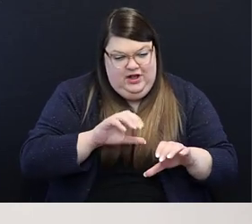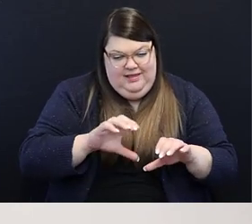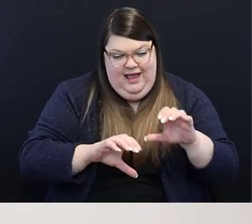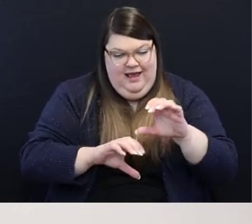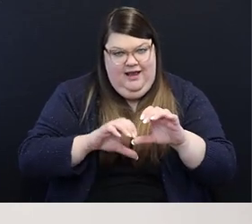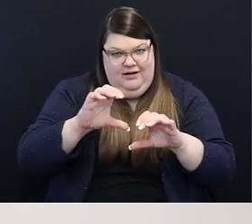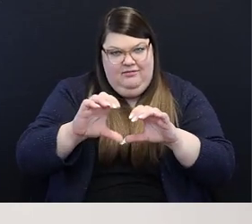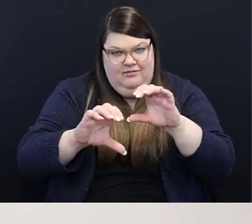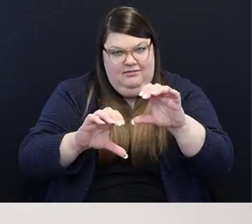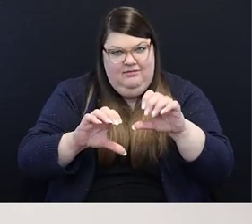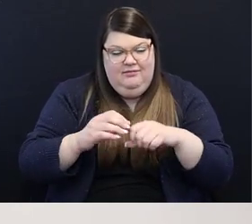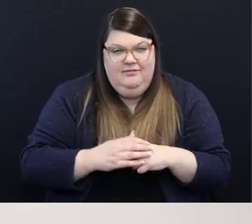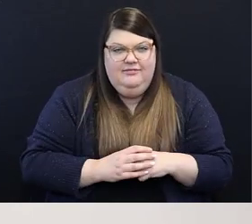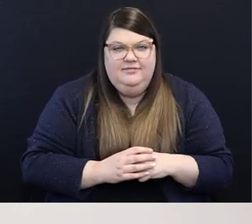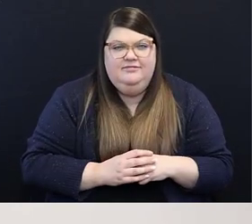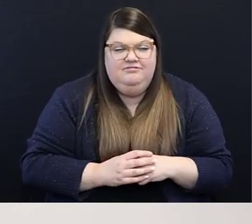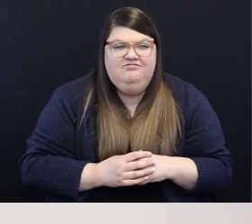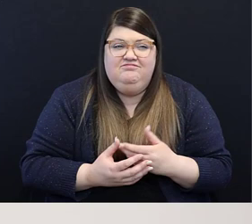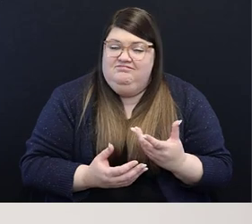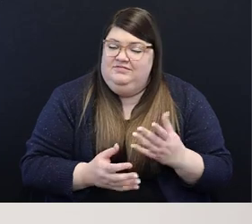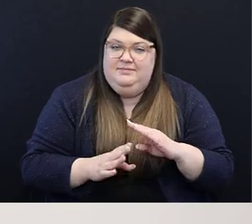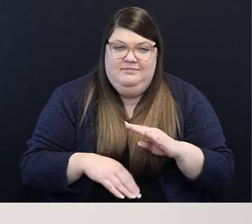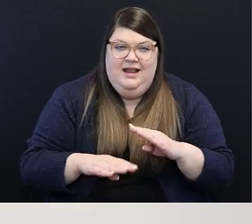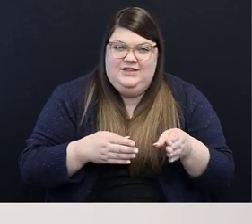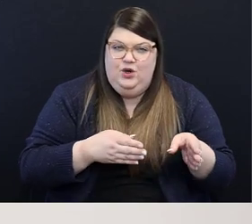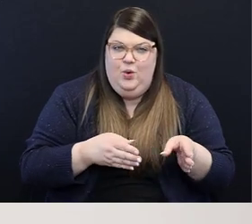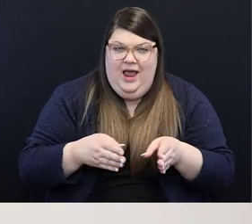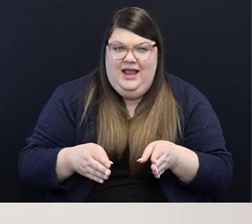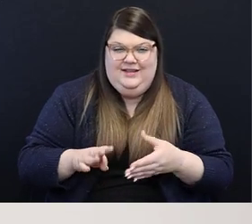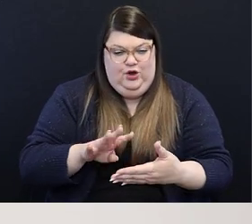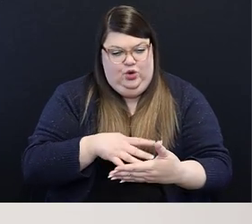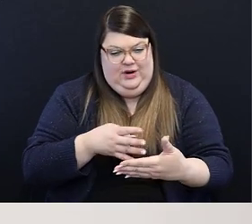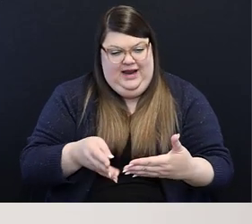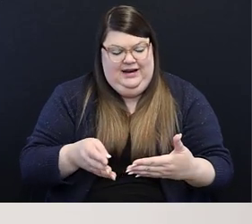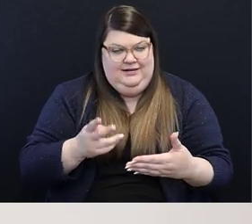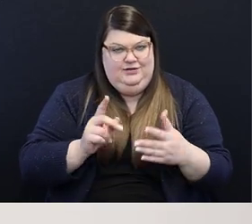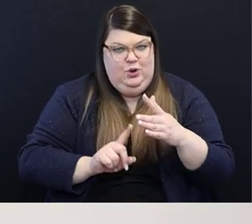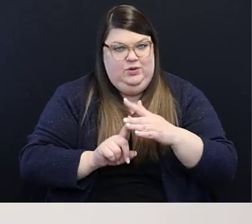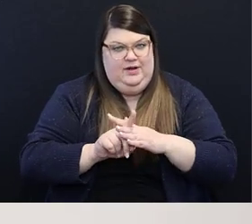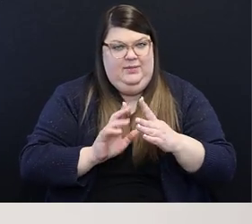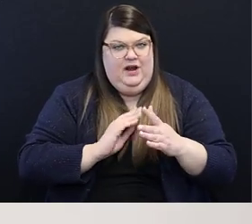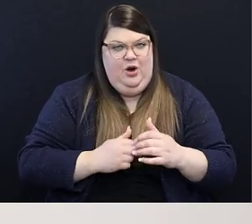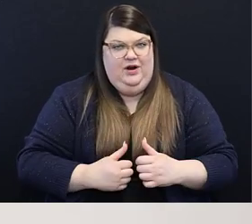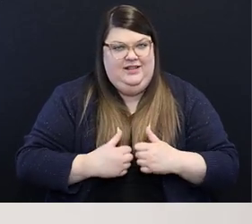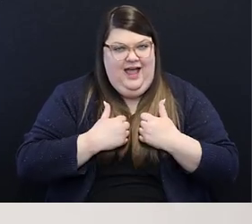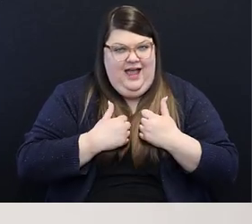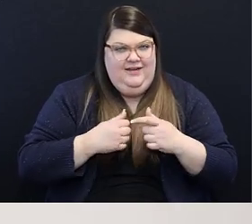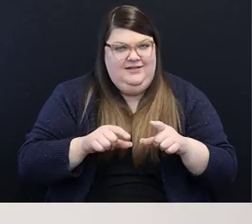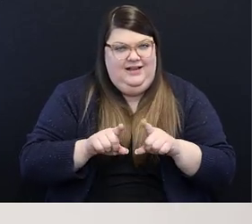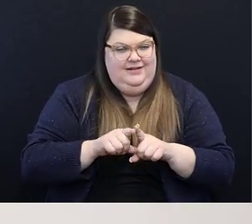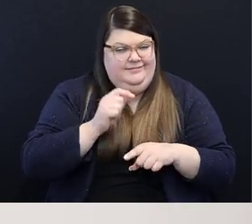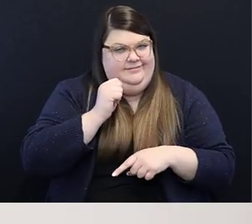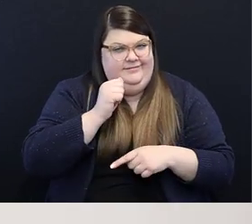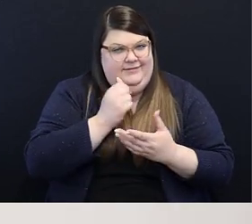you know, just really basic ways that the grid is in our lives as a vernacular thing.